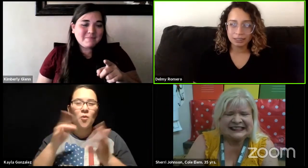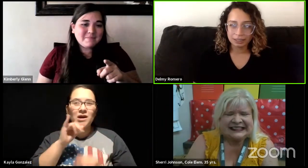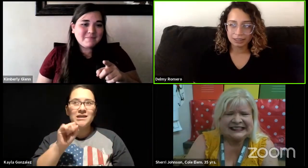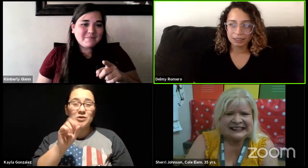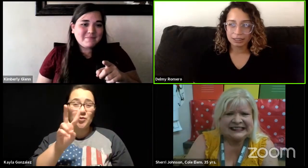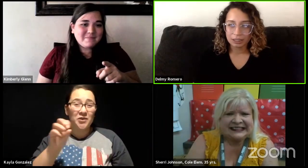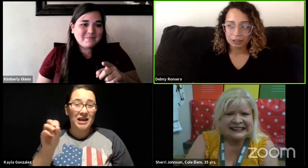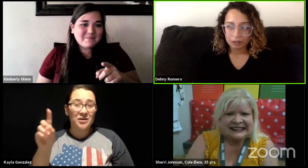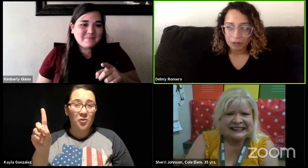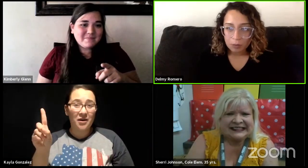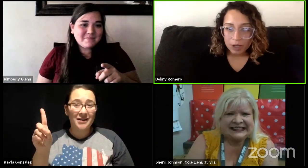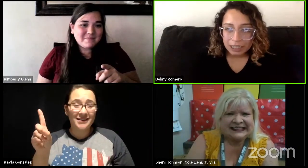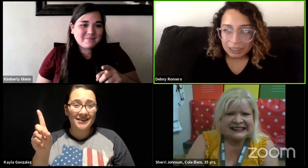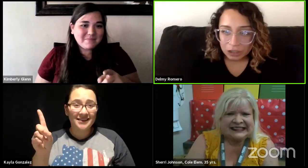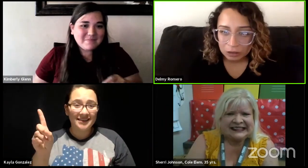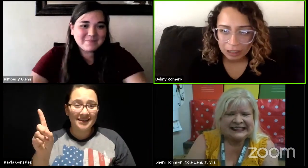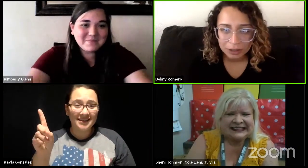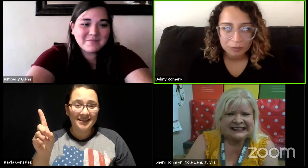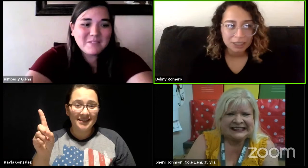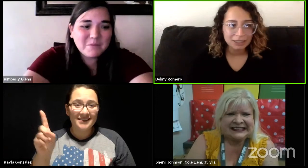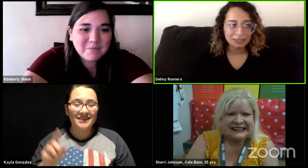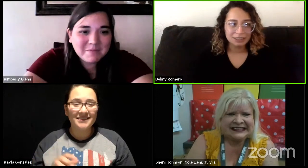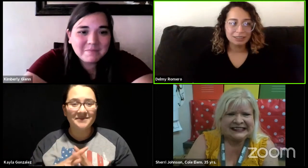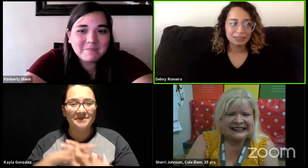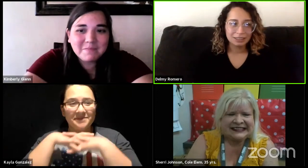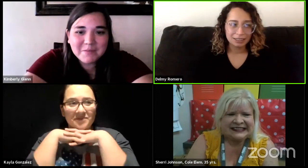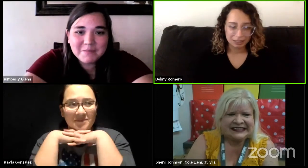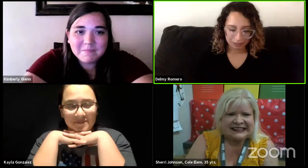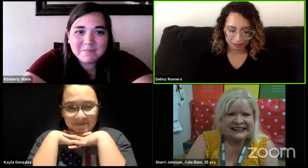Kayla? What is 2001?